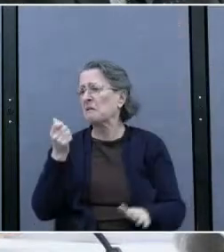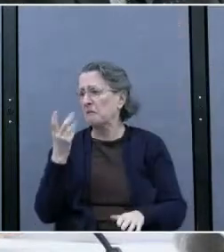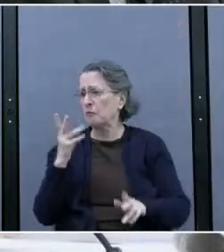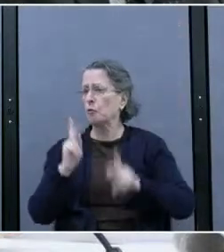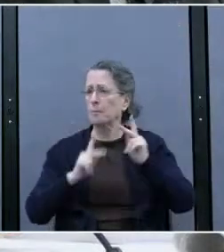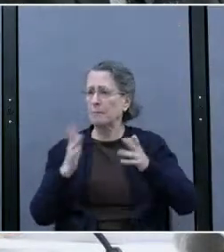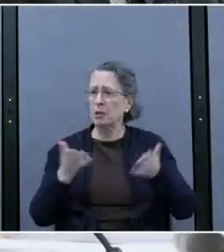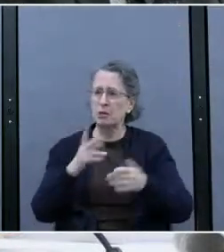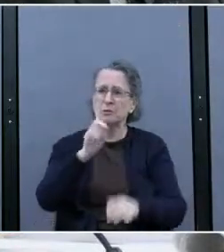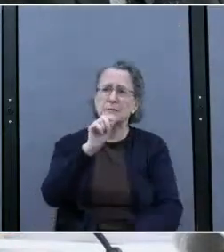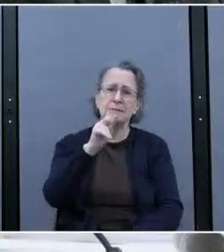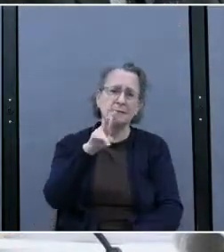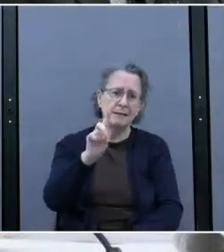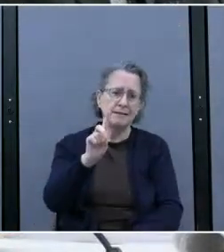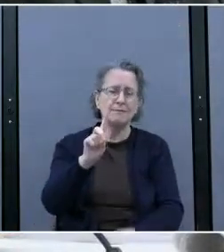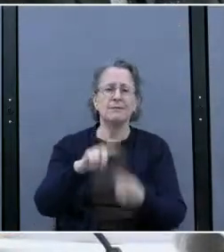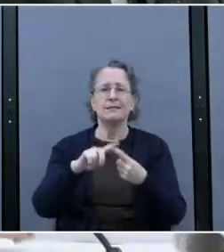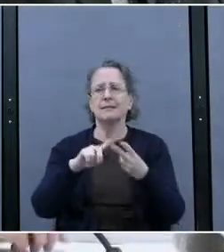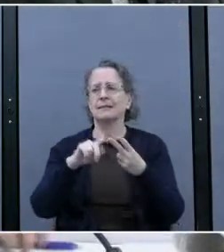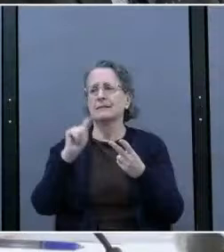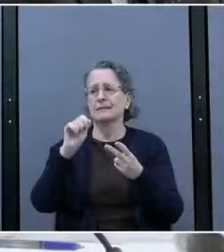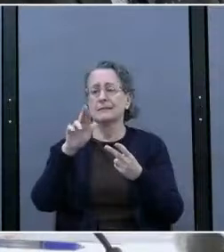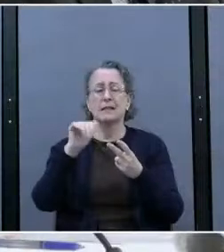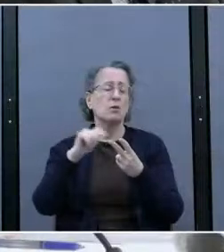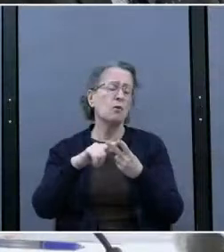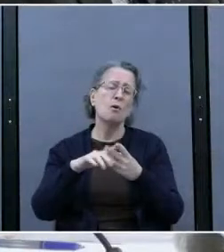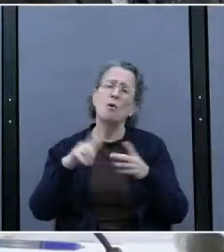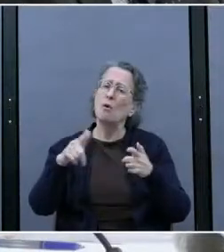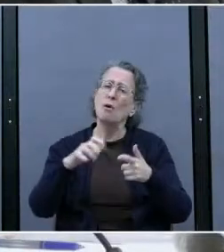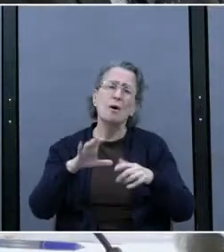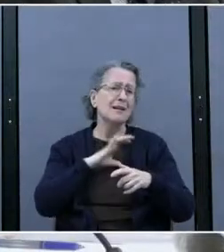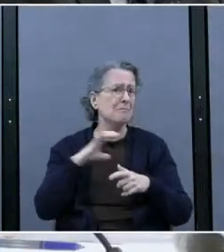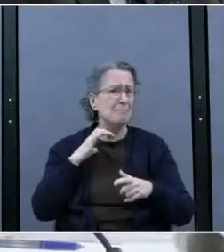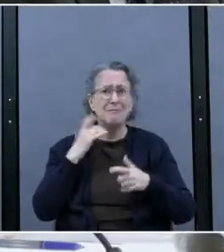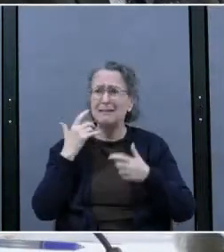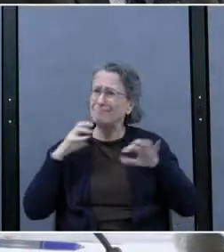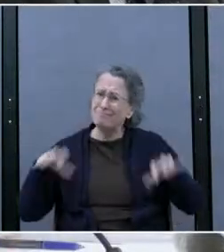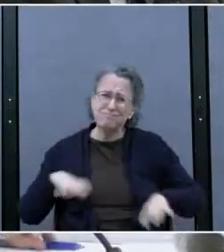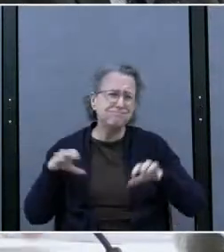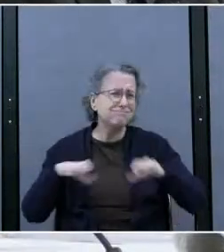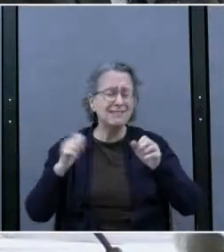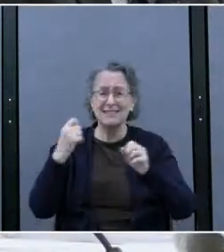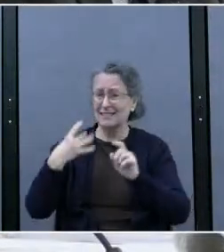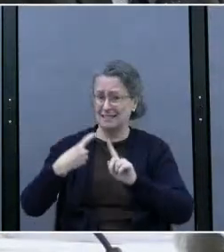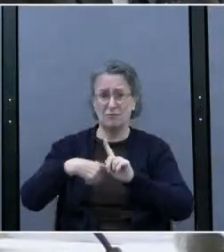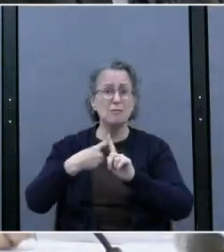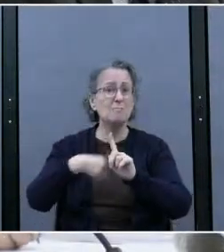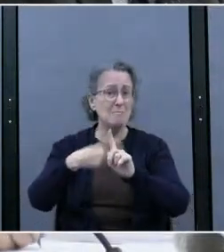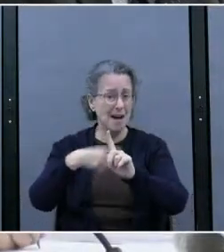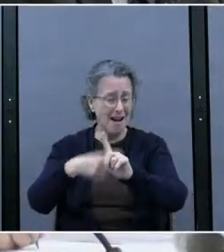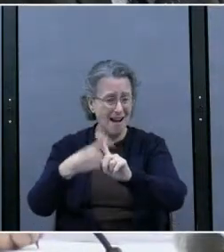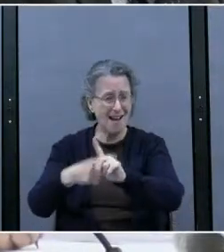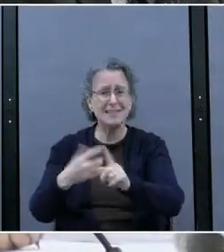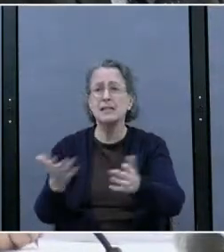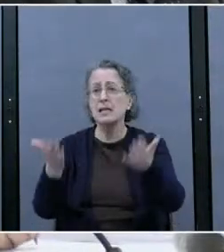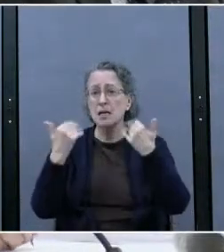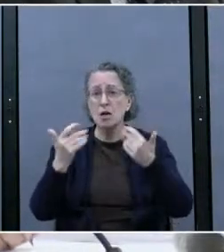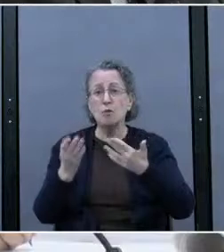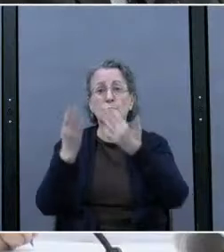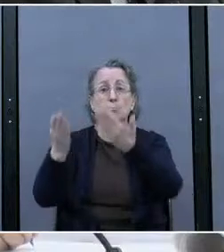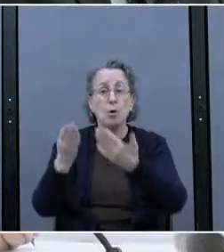and Tara, and this committee worked for several months on these proposals and